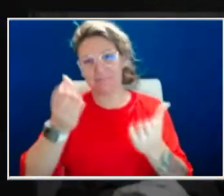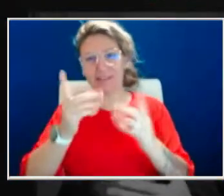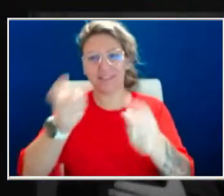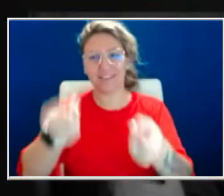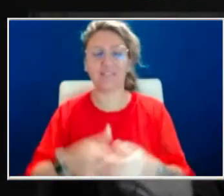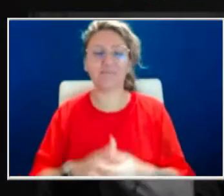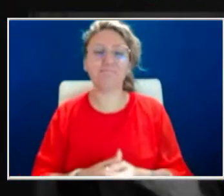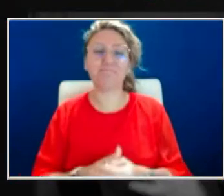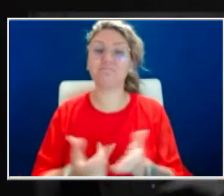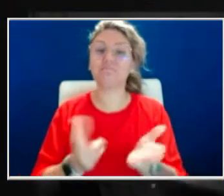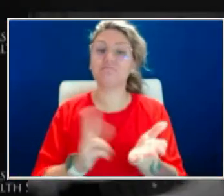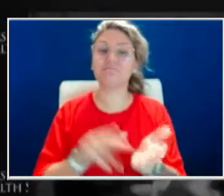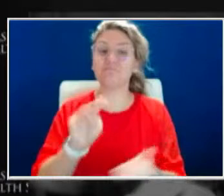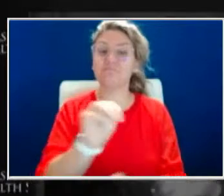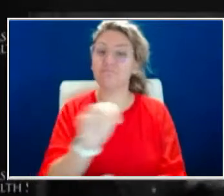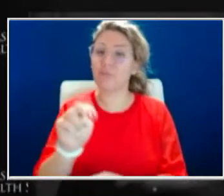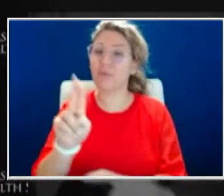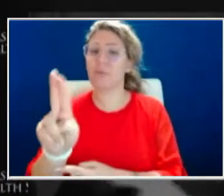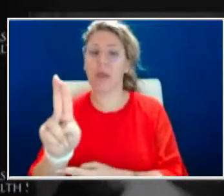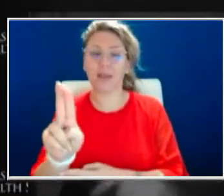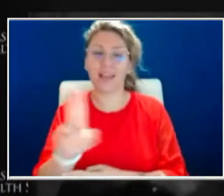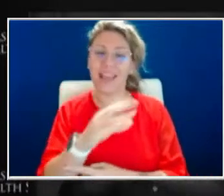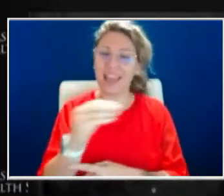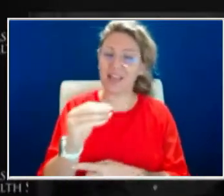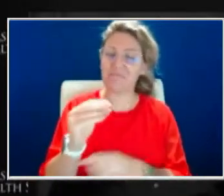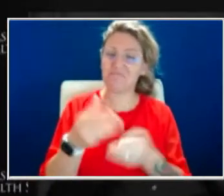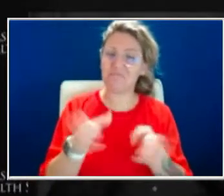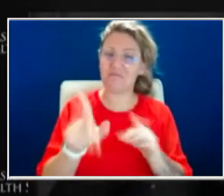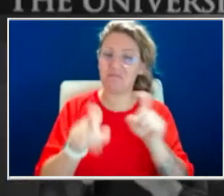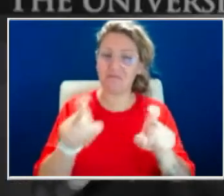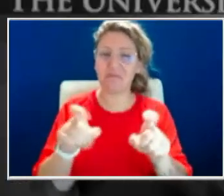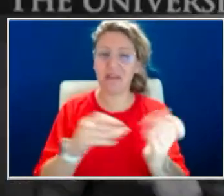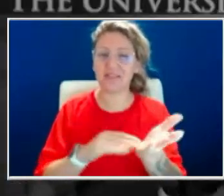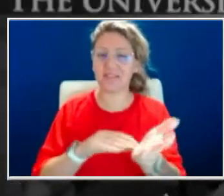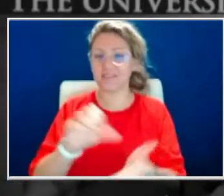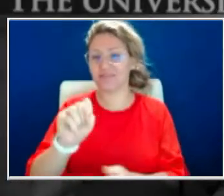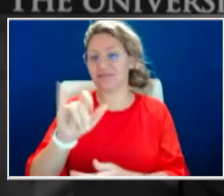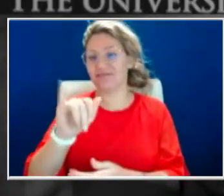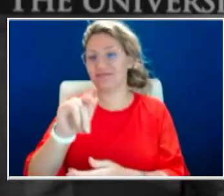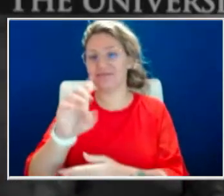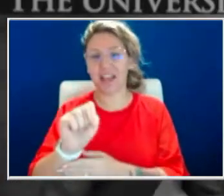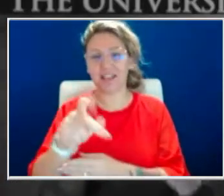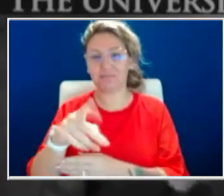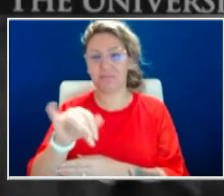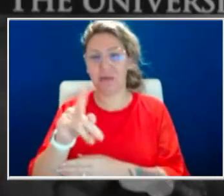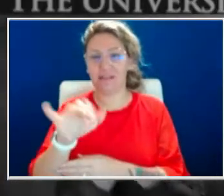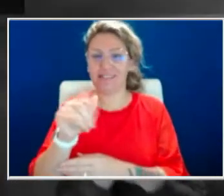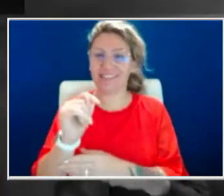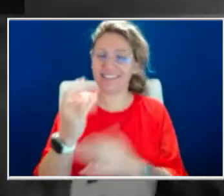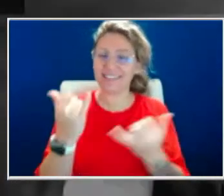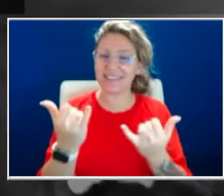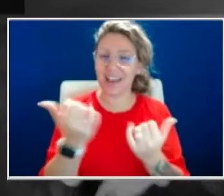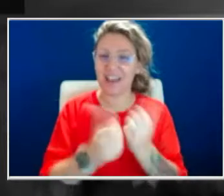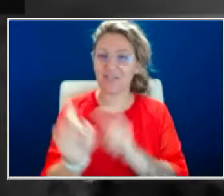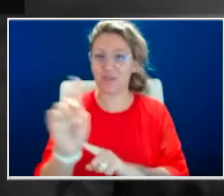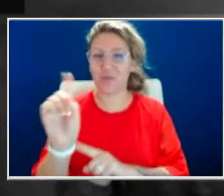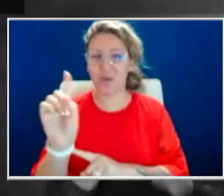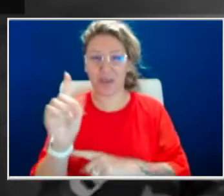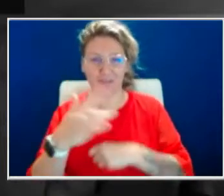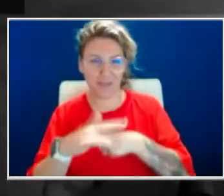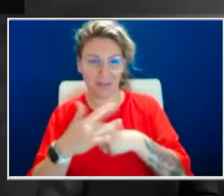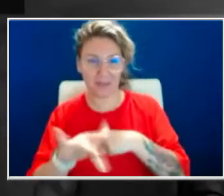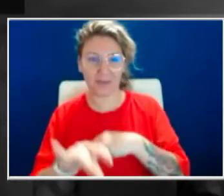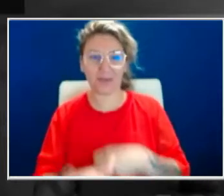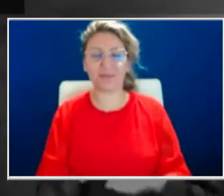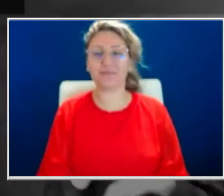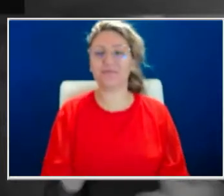Subscribe to our Morning Medical Update and Open Mics with Dr. Stites podcasts. Now everywhere podcasts are available.